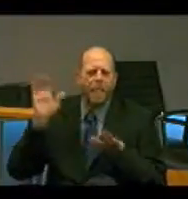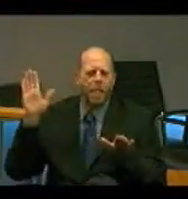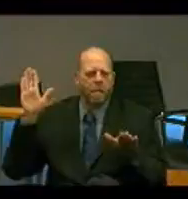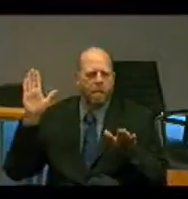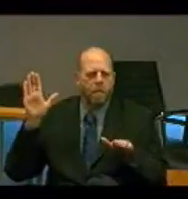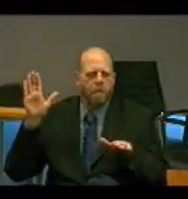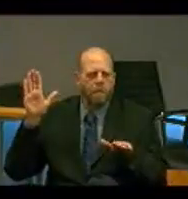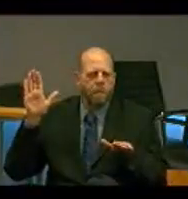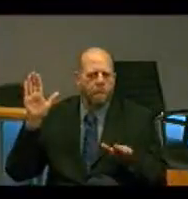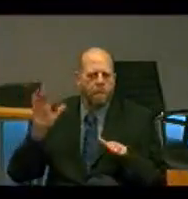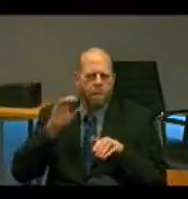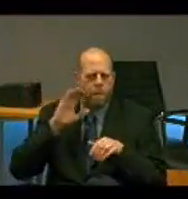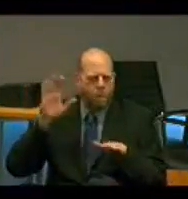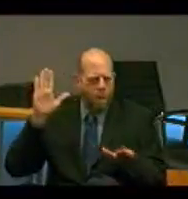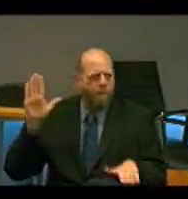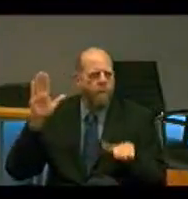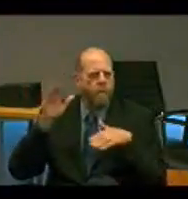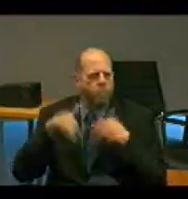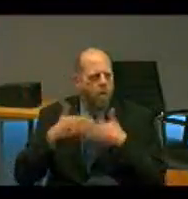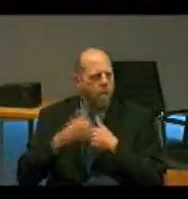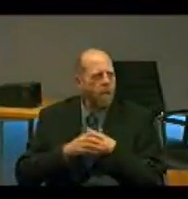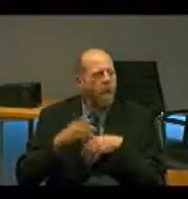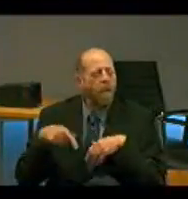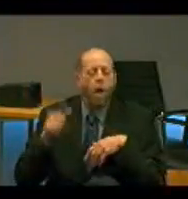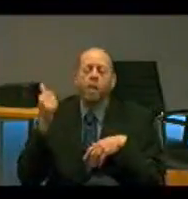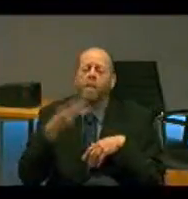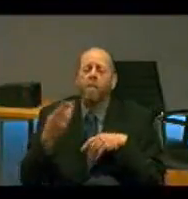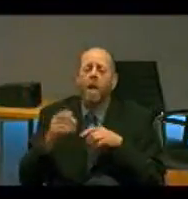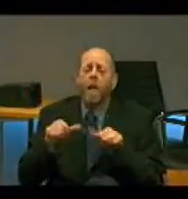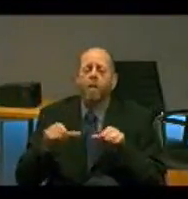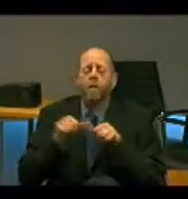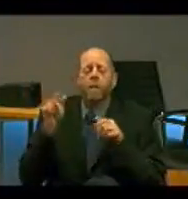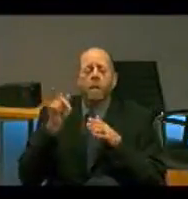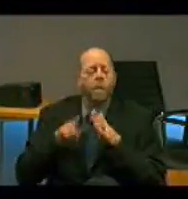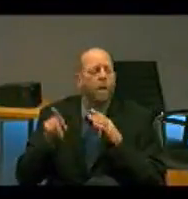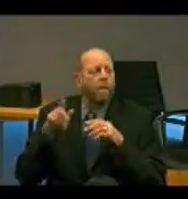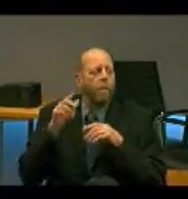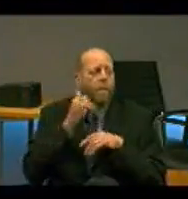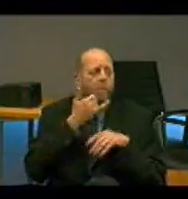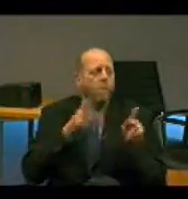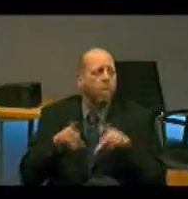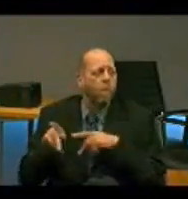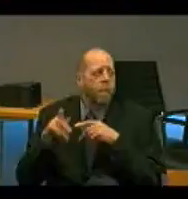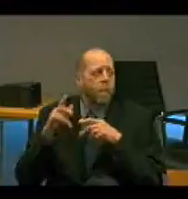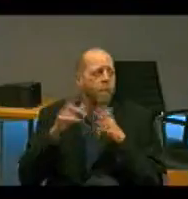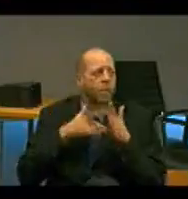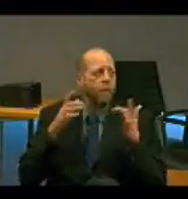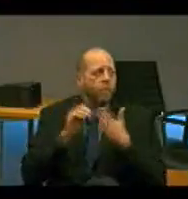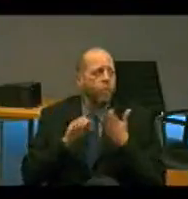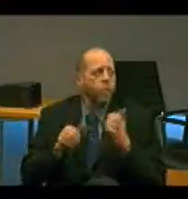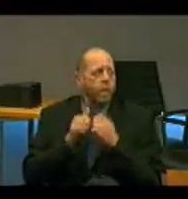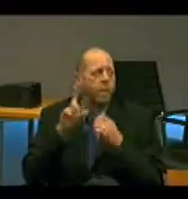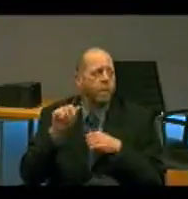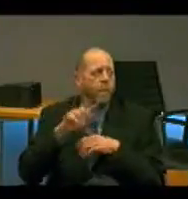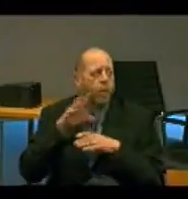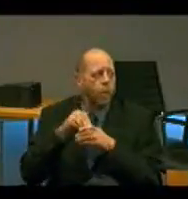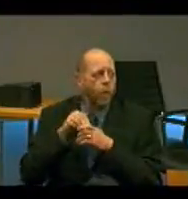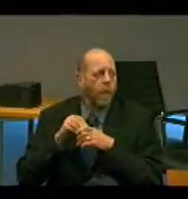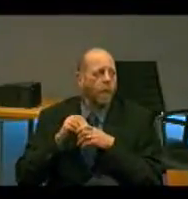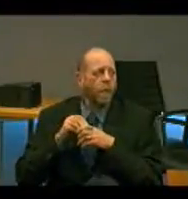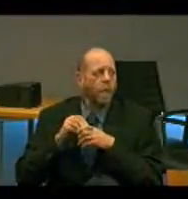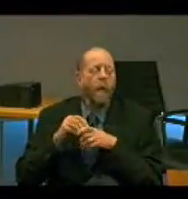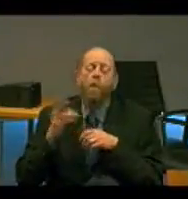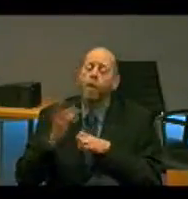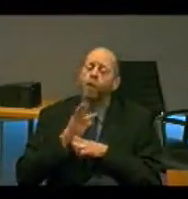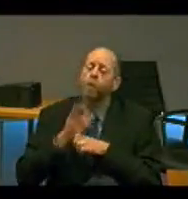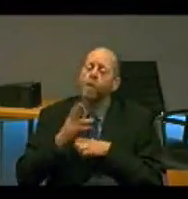Federal investigations have explored several areas of concern related to the disproportionate discipline of students with disabilities, including